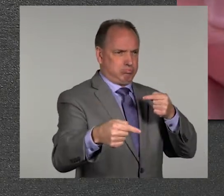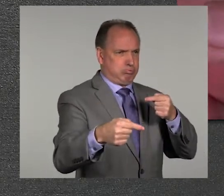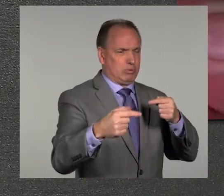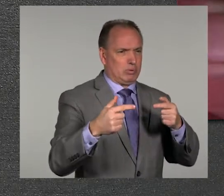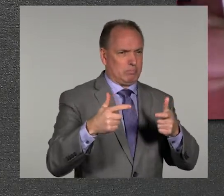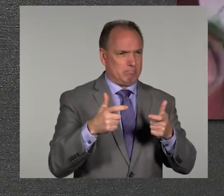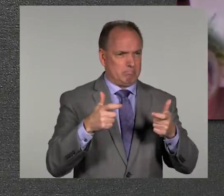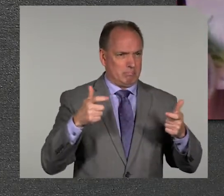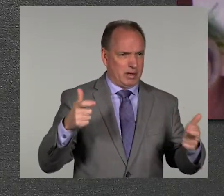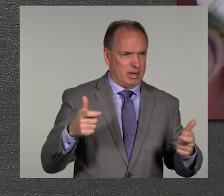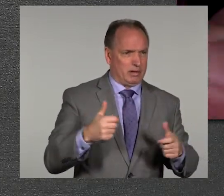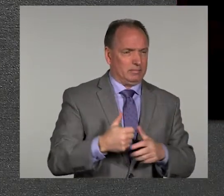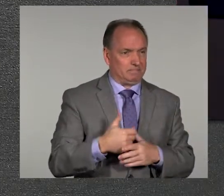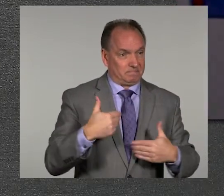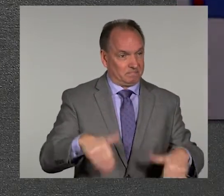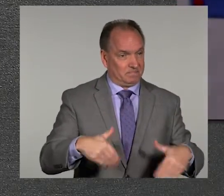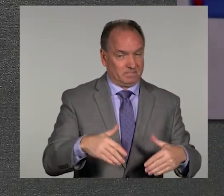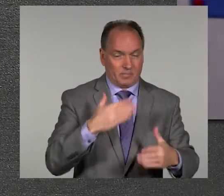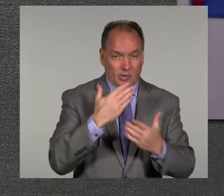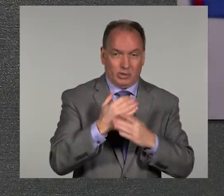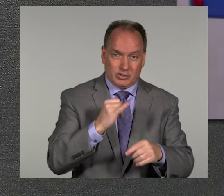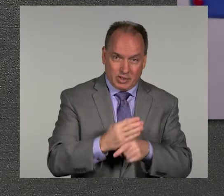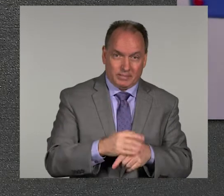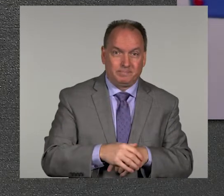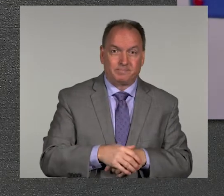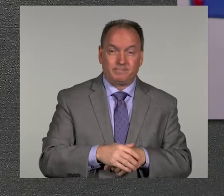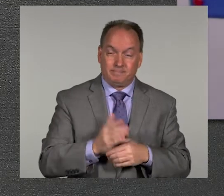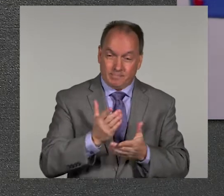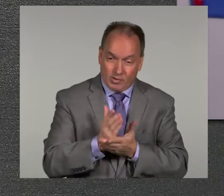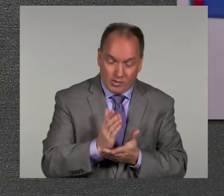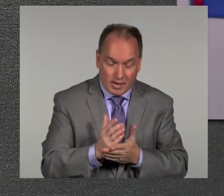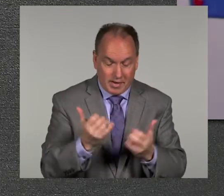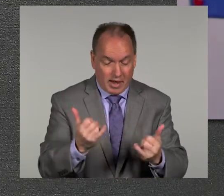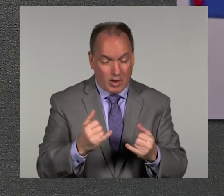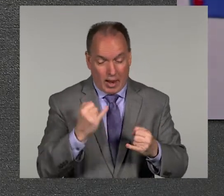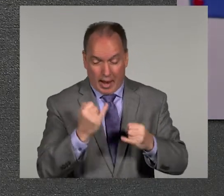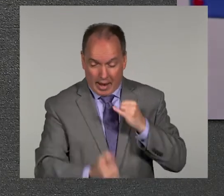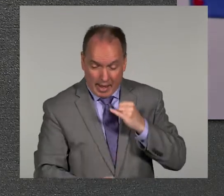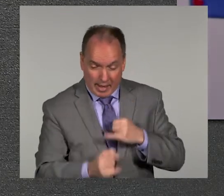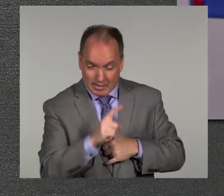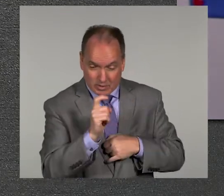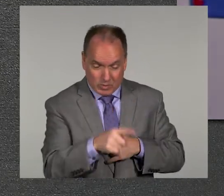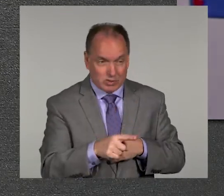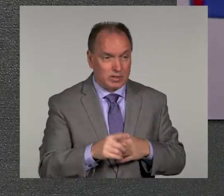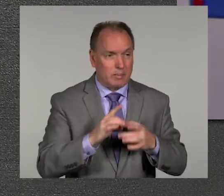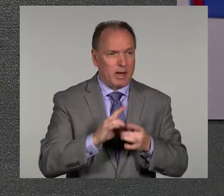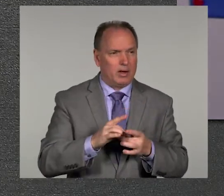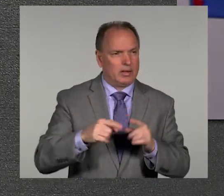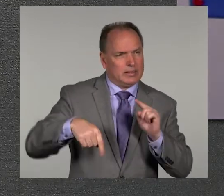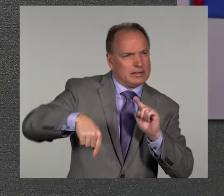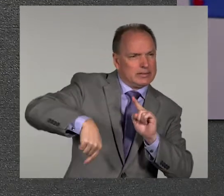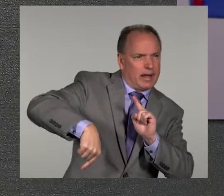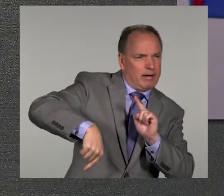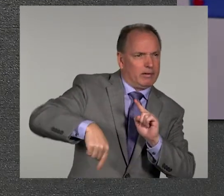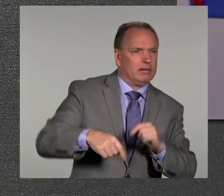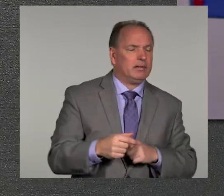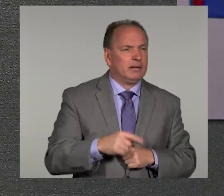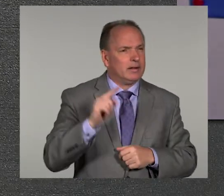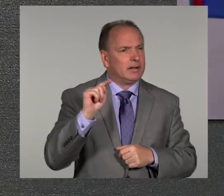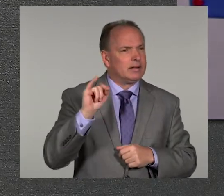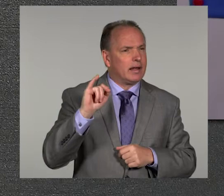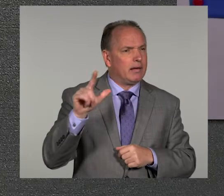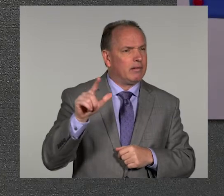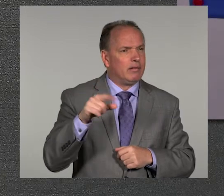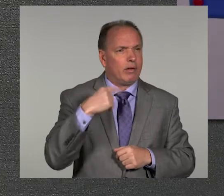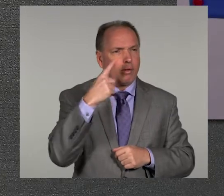big. Good job, guys. All right, now my last question is about his tail. What did